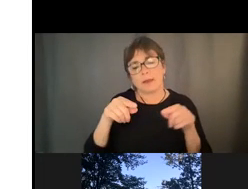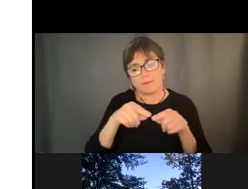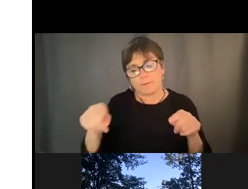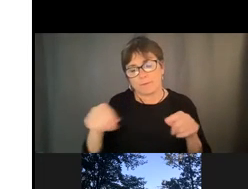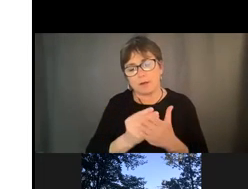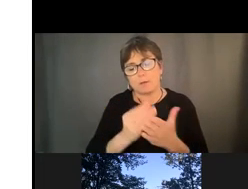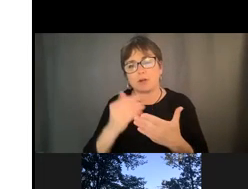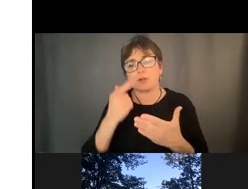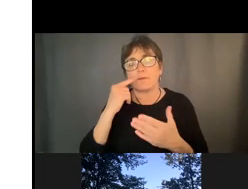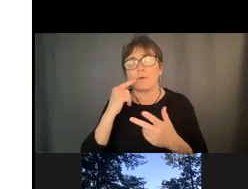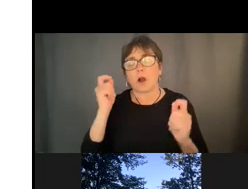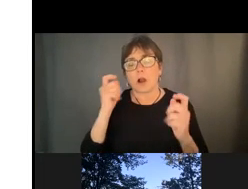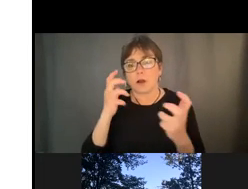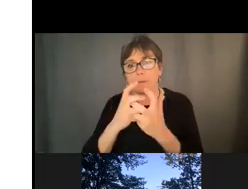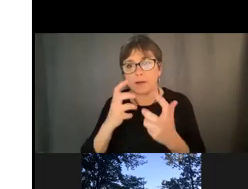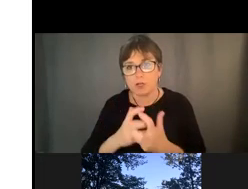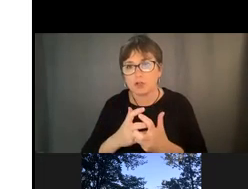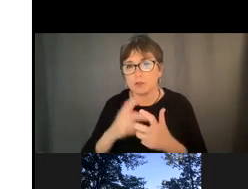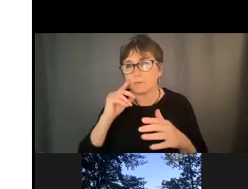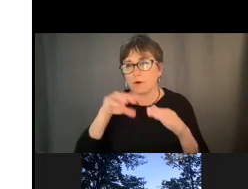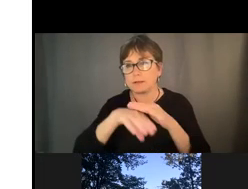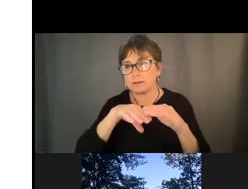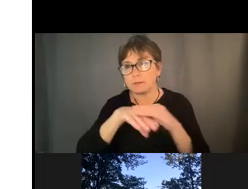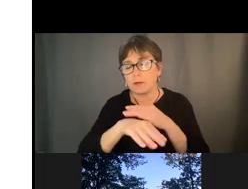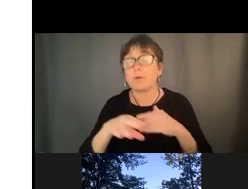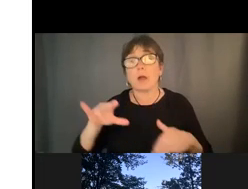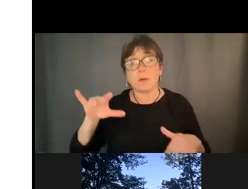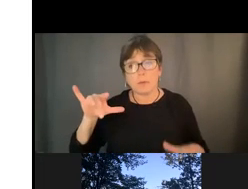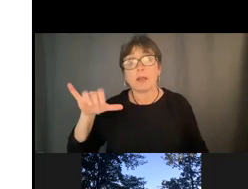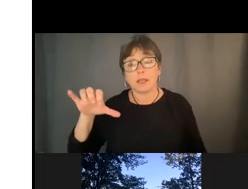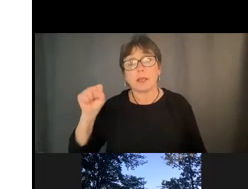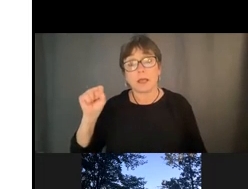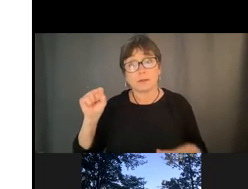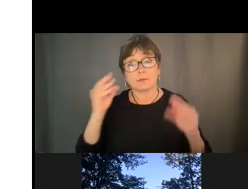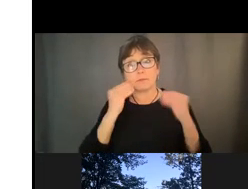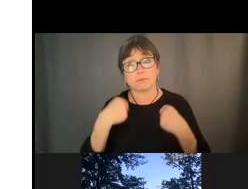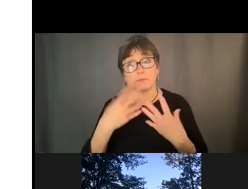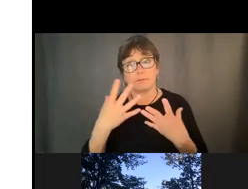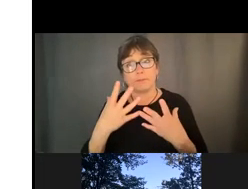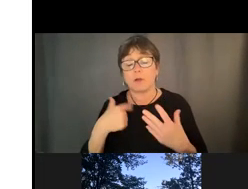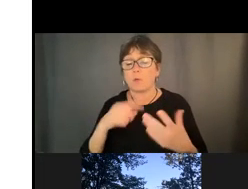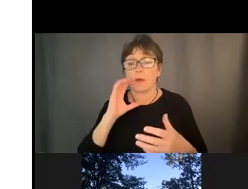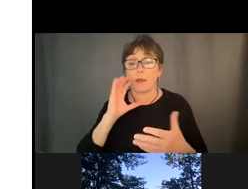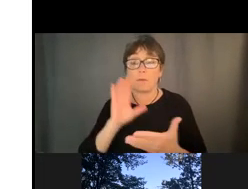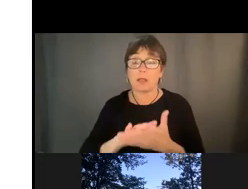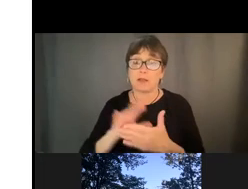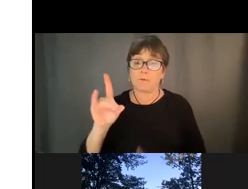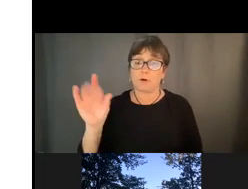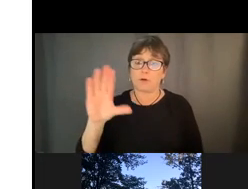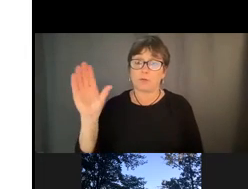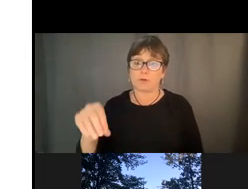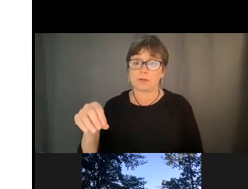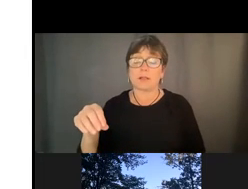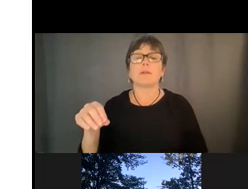accessibility stuff, but yes, we believe wholeheartedly that when at all possible, we should